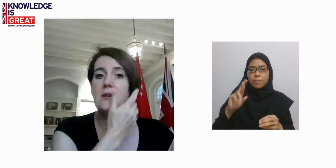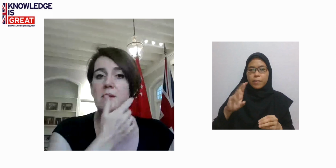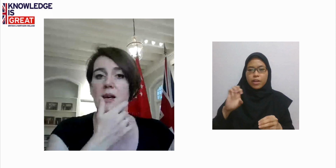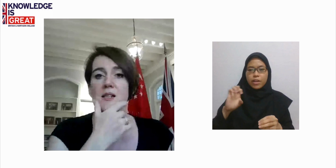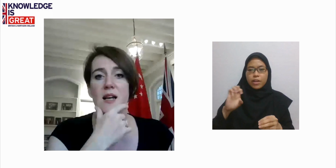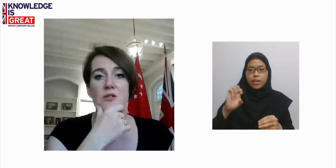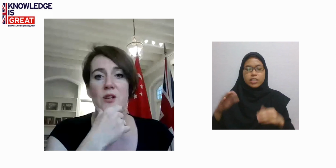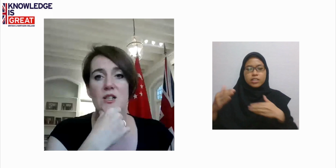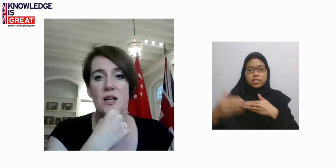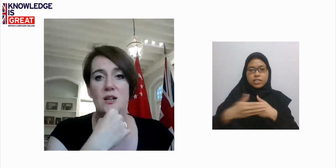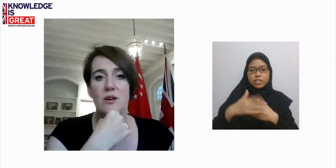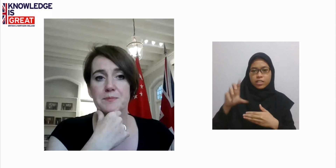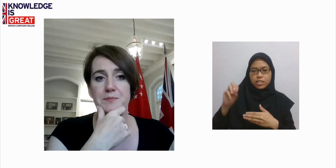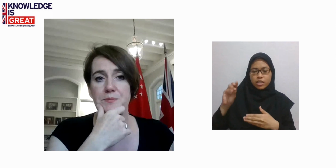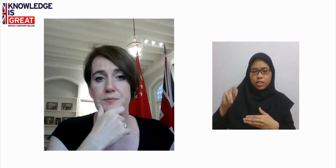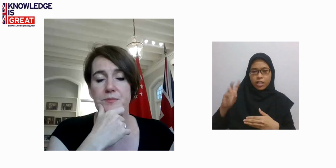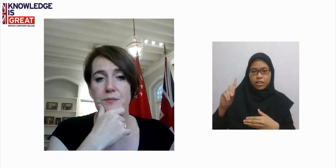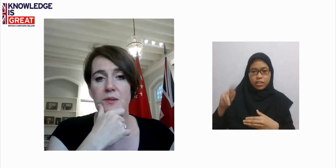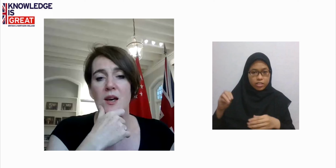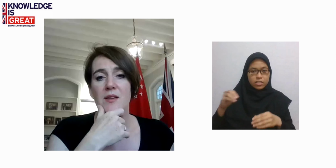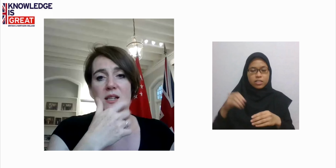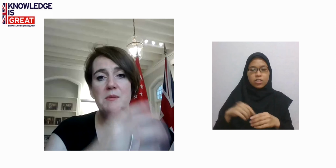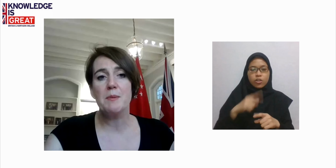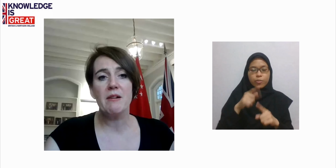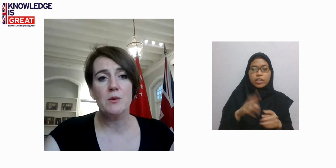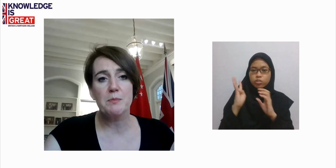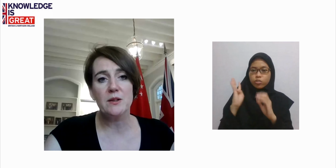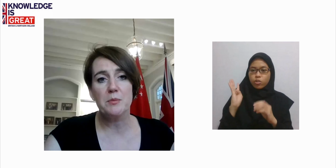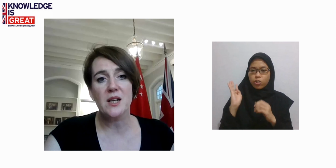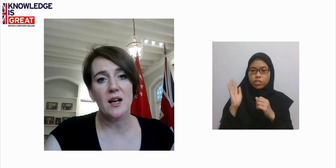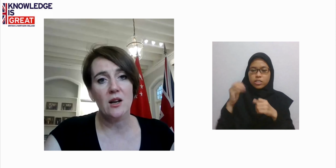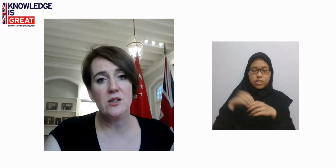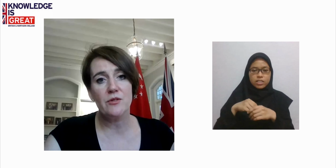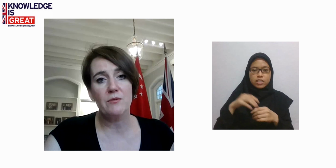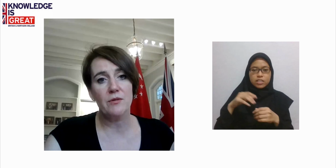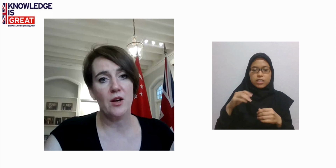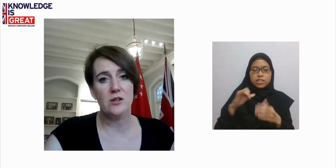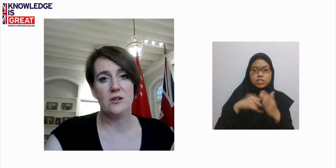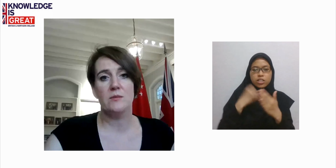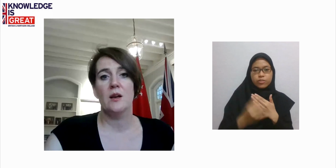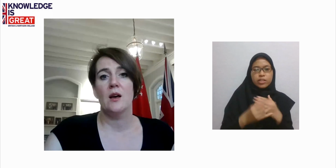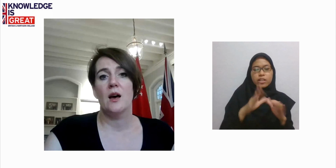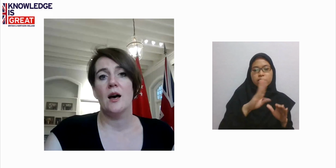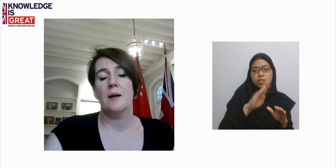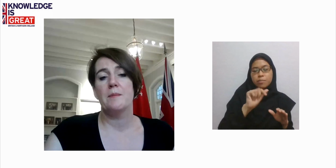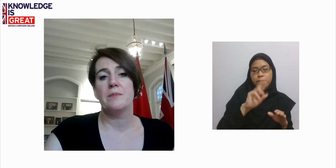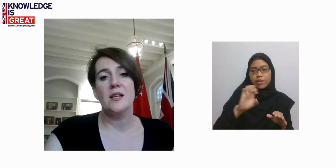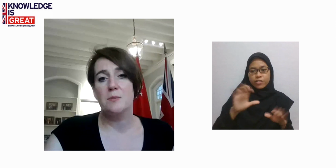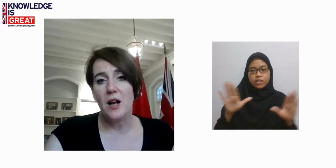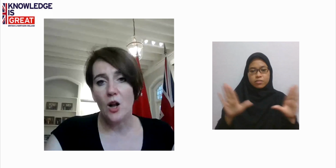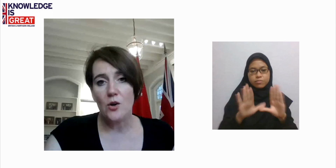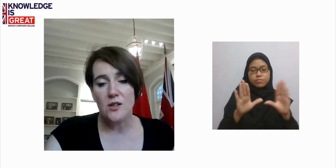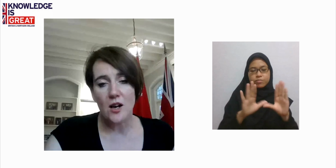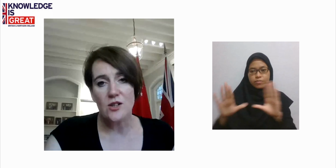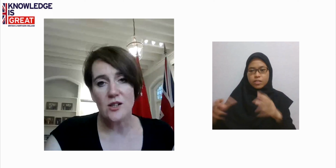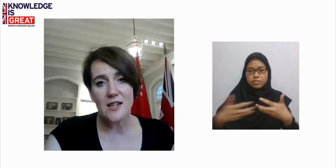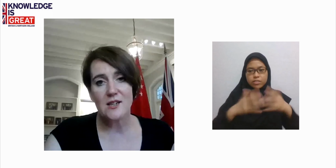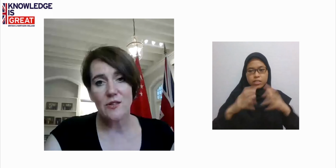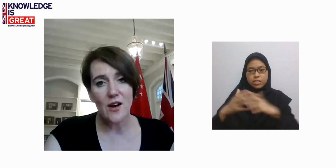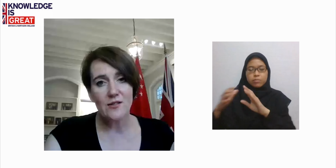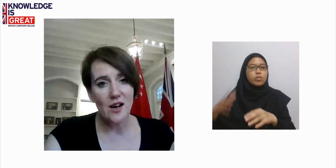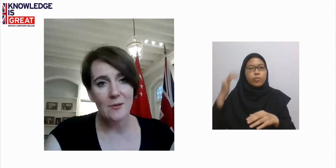near London in his lecture in January. The Thames Barrier was built to protect London from floods. It has been